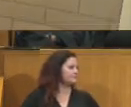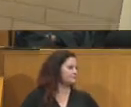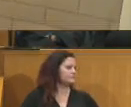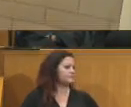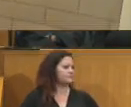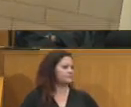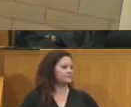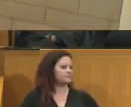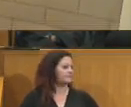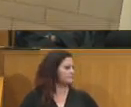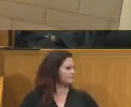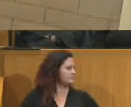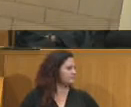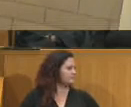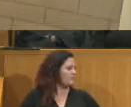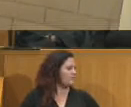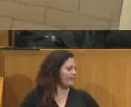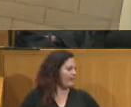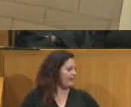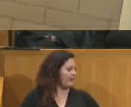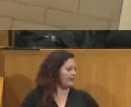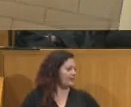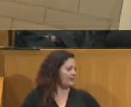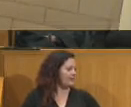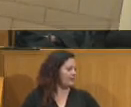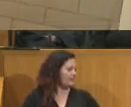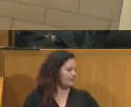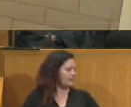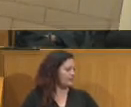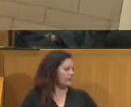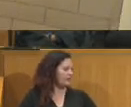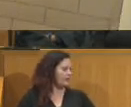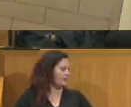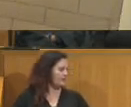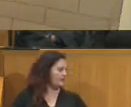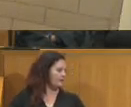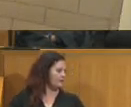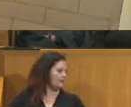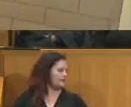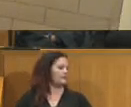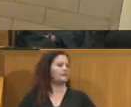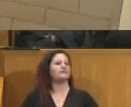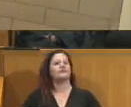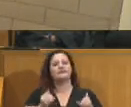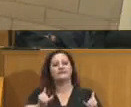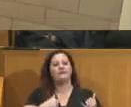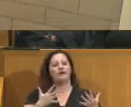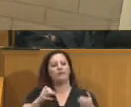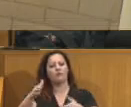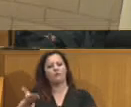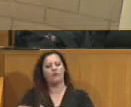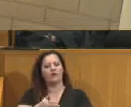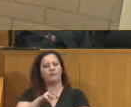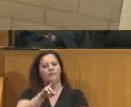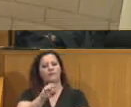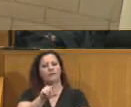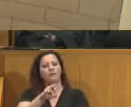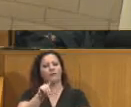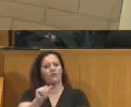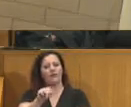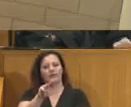required. And lastly, a big thank you to Greg's chief staff, Robin Laferno, all the